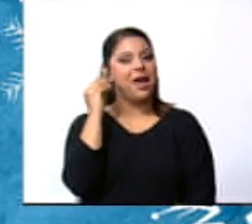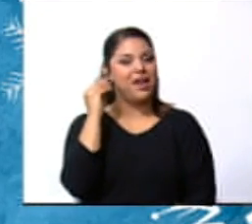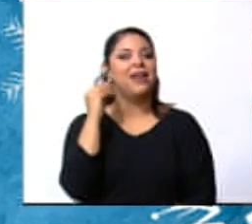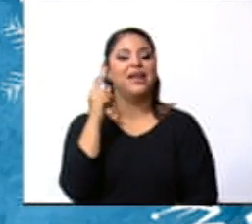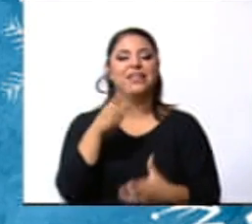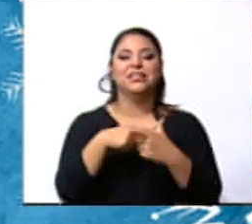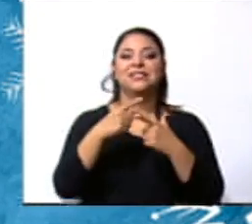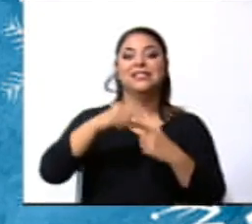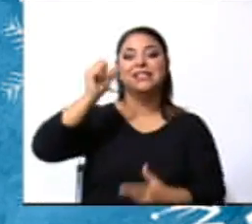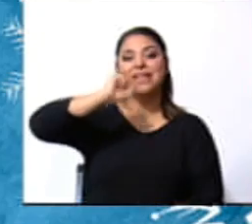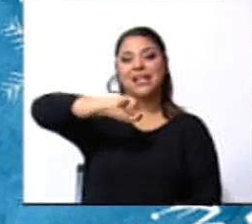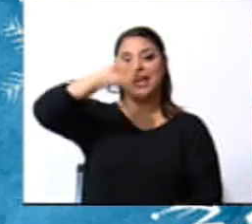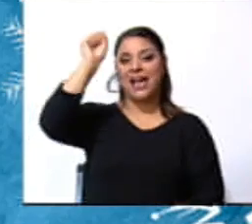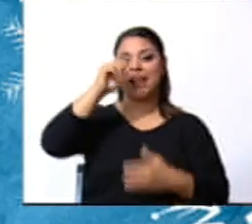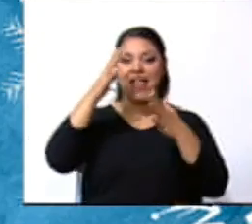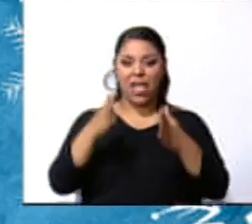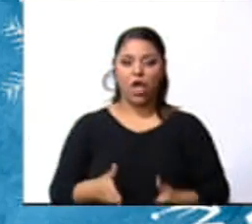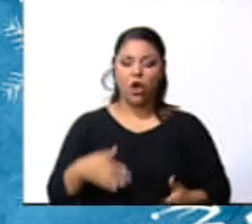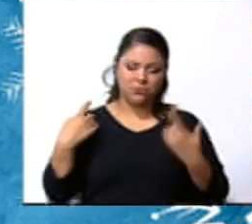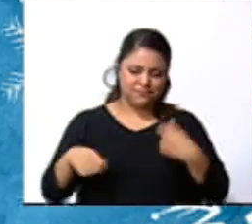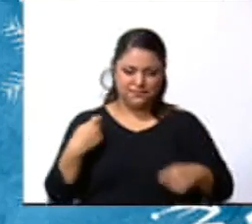And the winner is